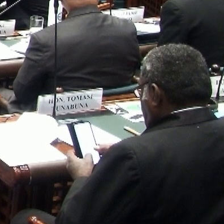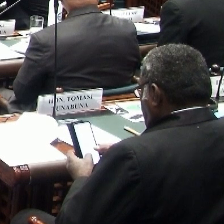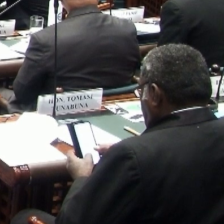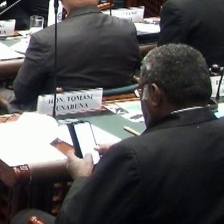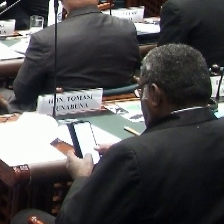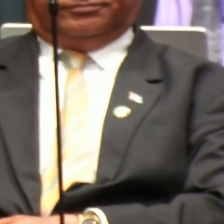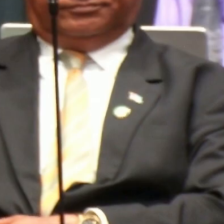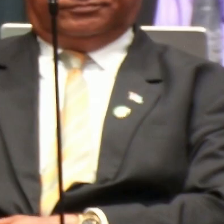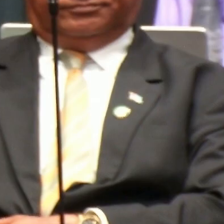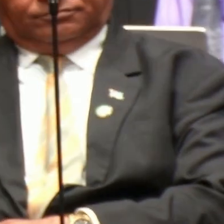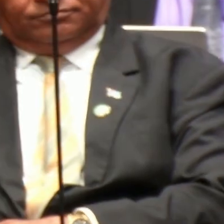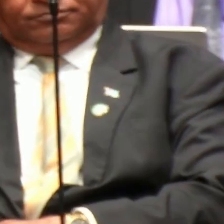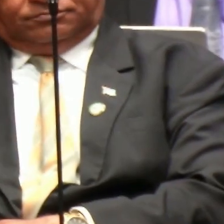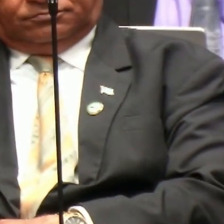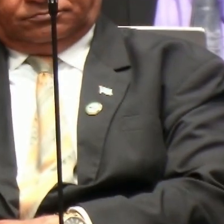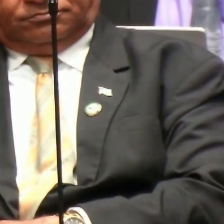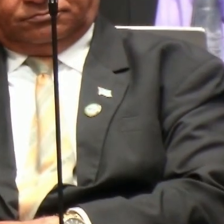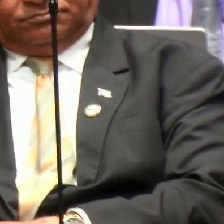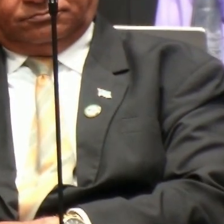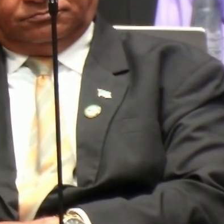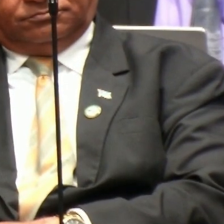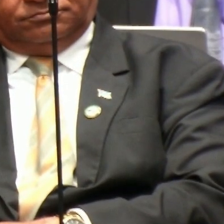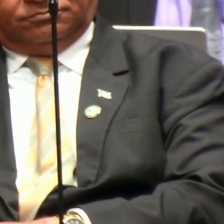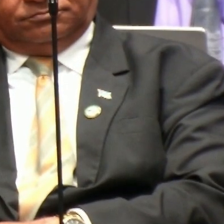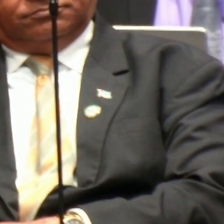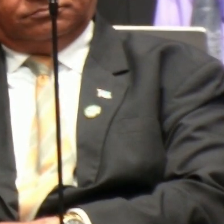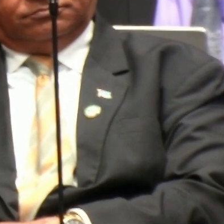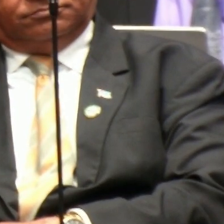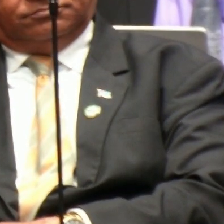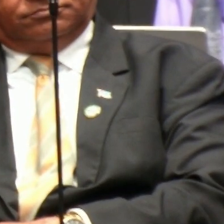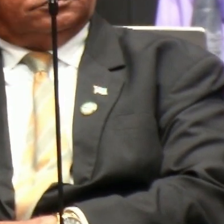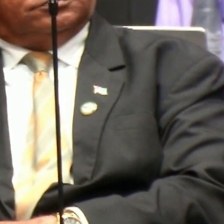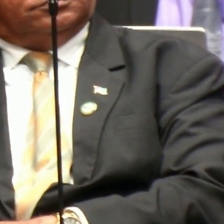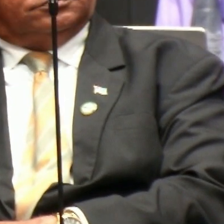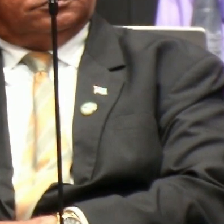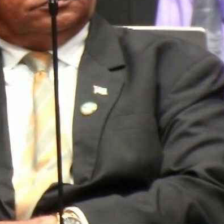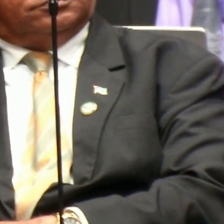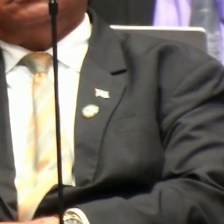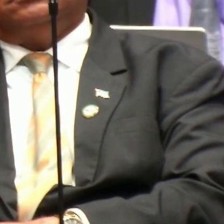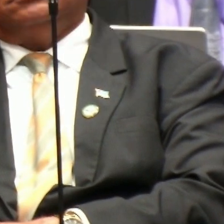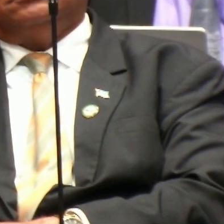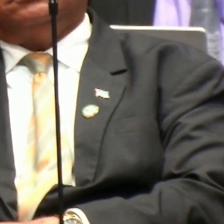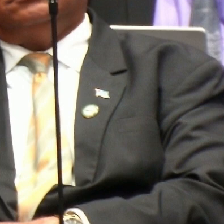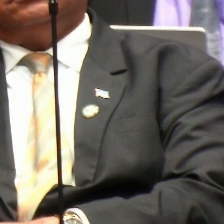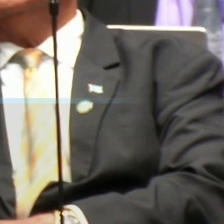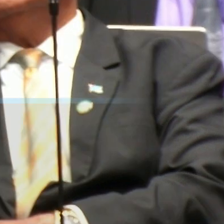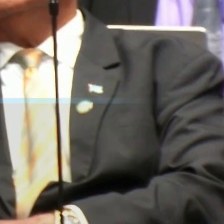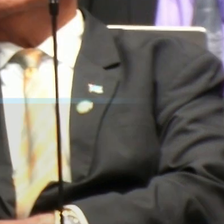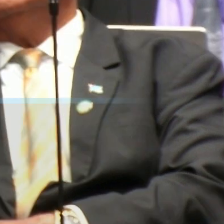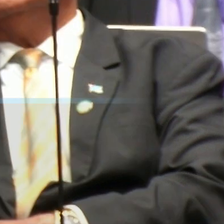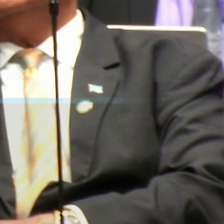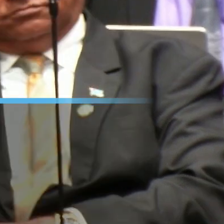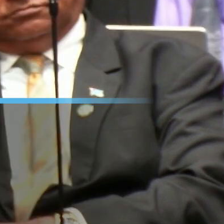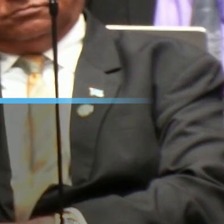need to scale these capital projects such that it accommodates the need for other divisions where waste